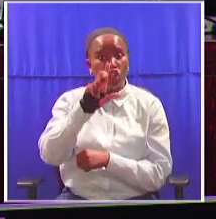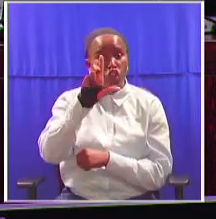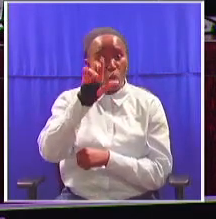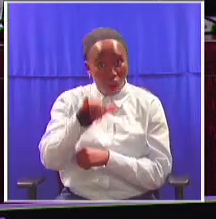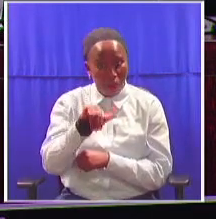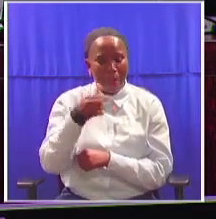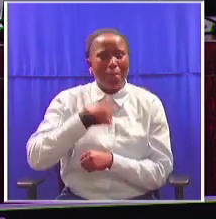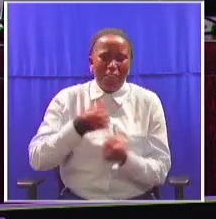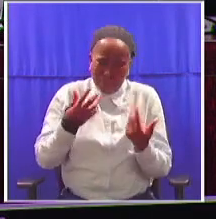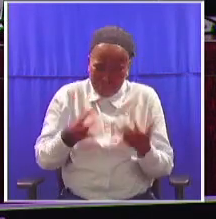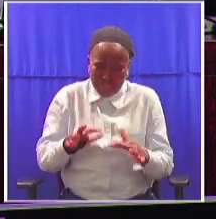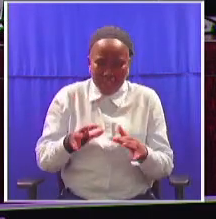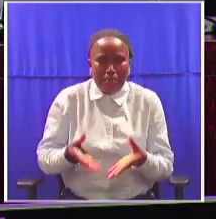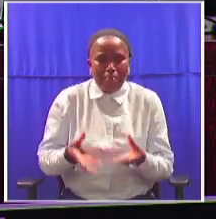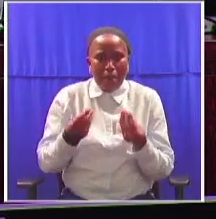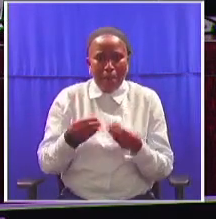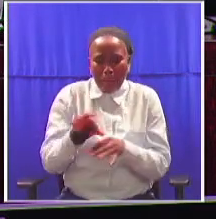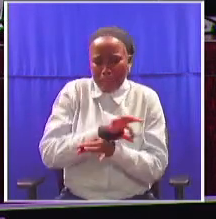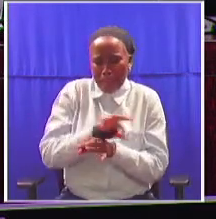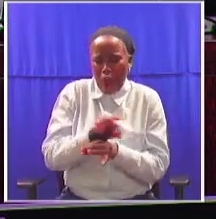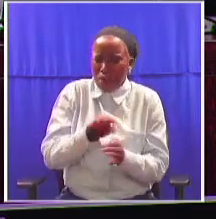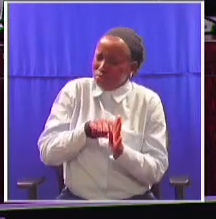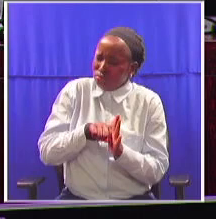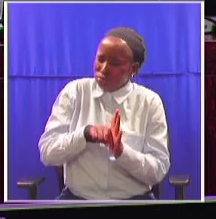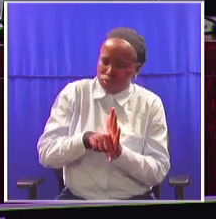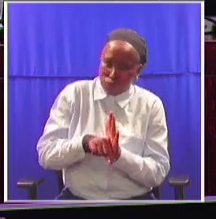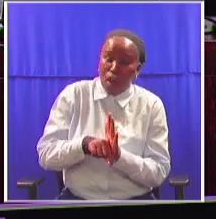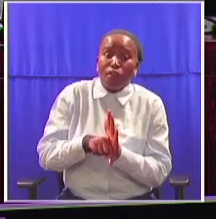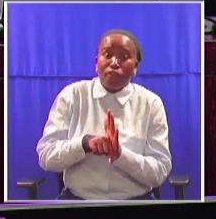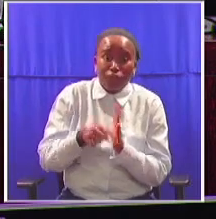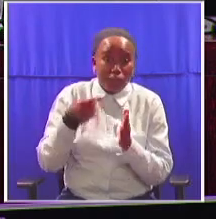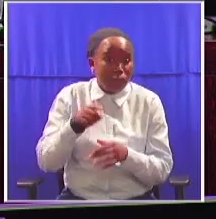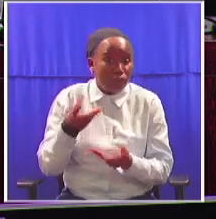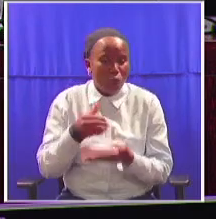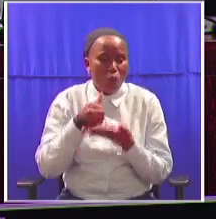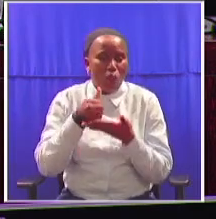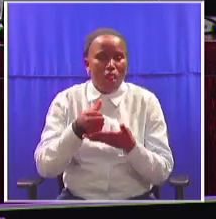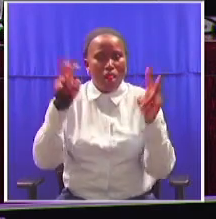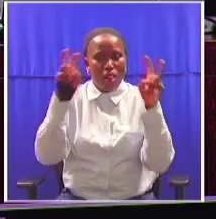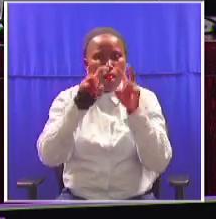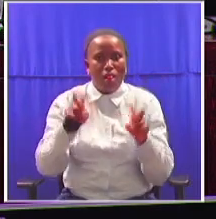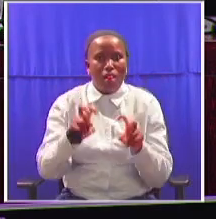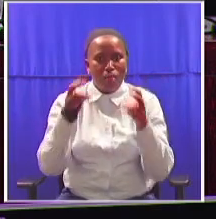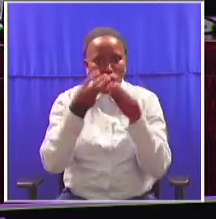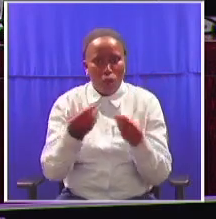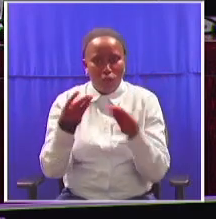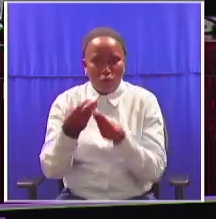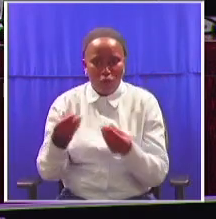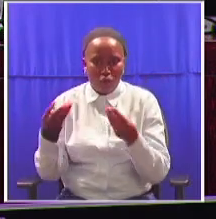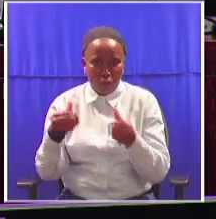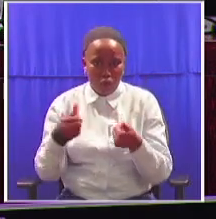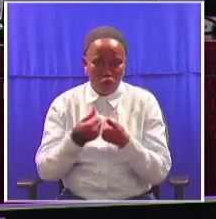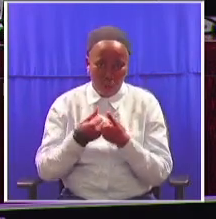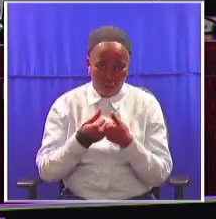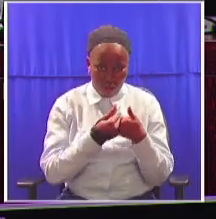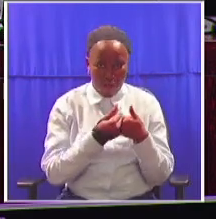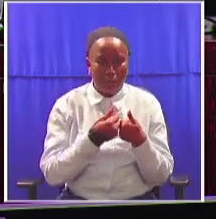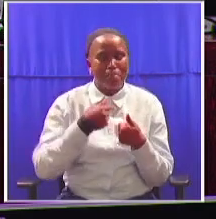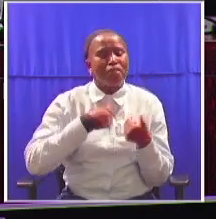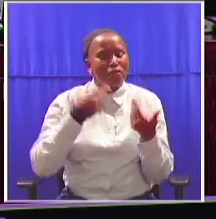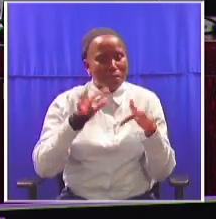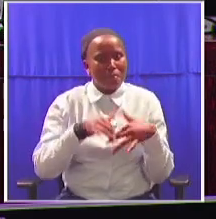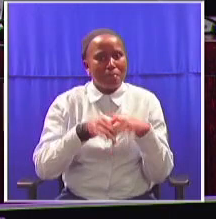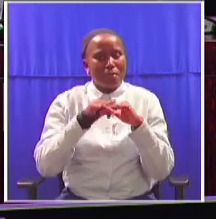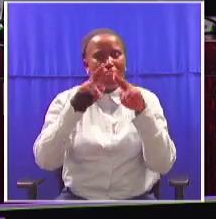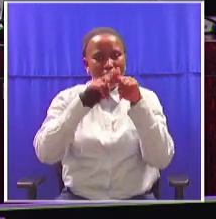plan to address the energy crisis. I have since established the National Energy